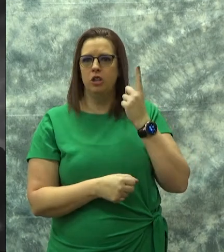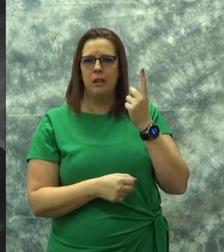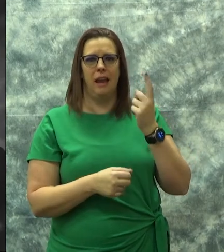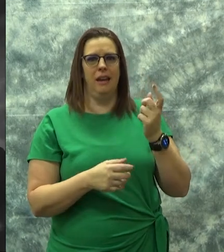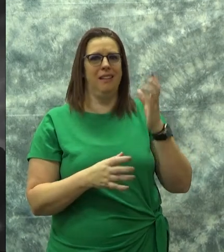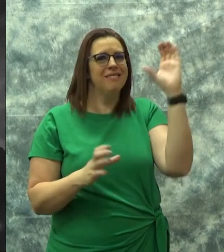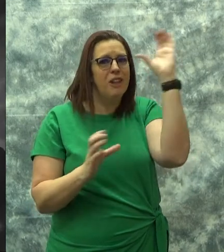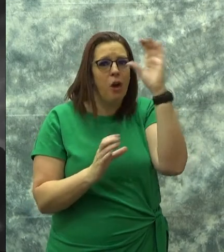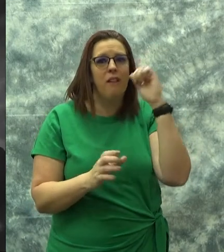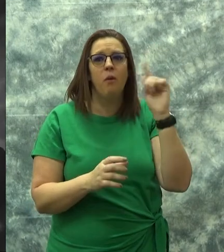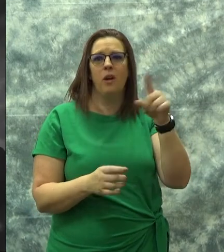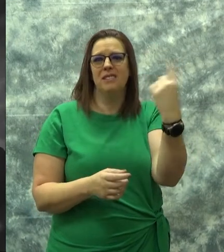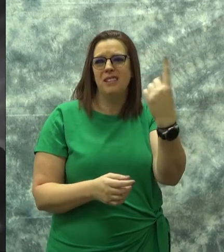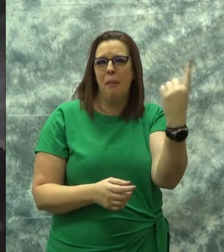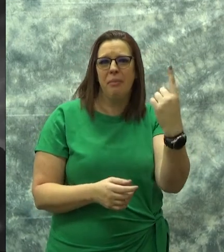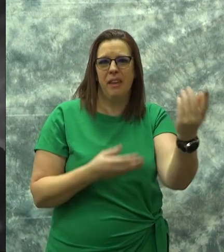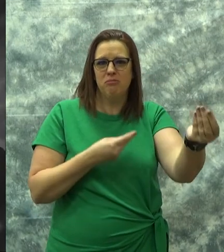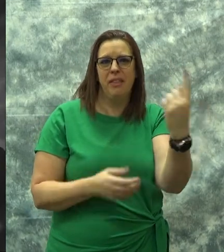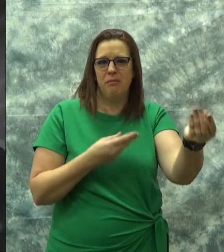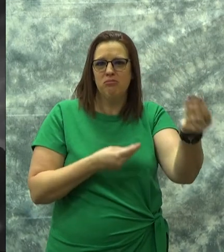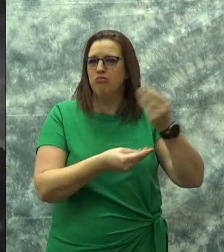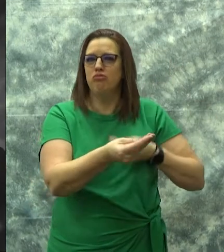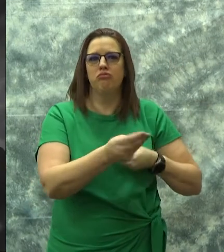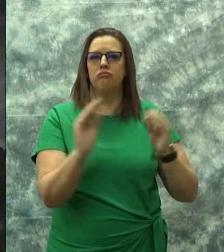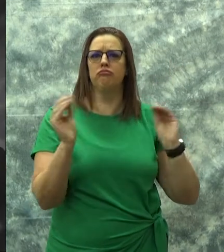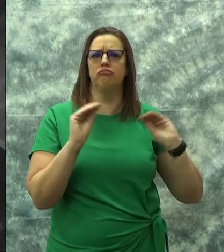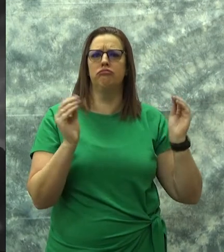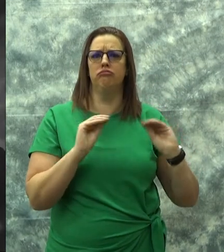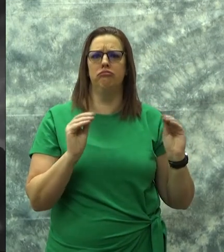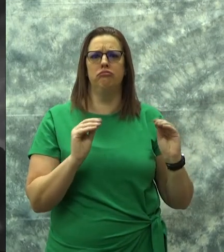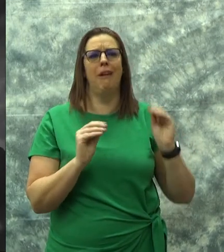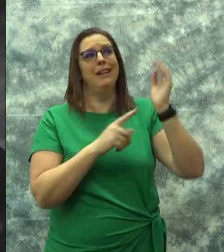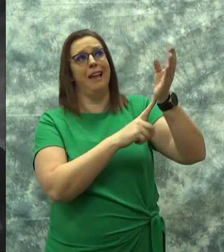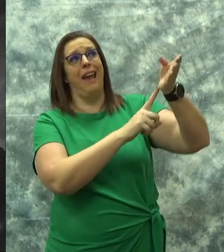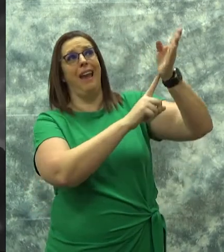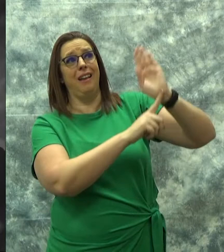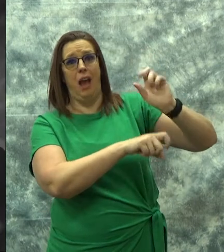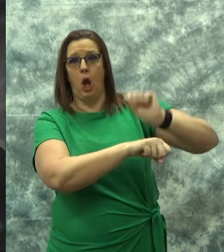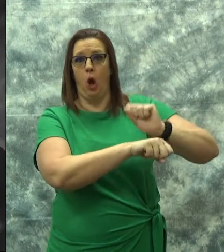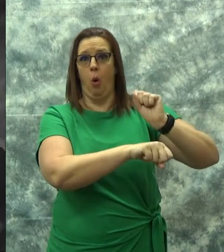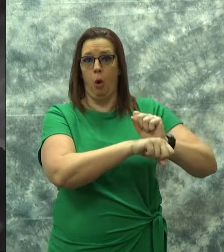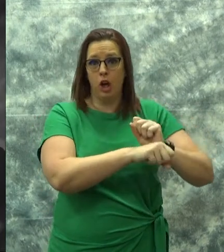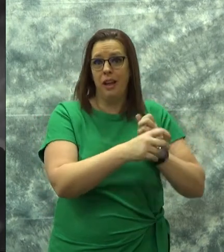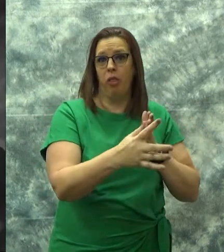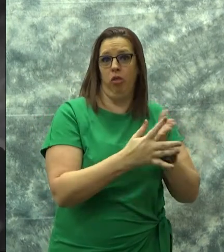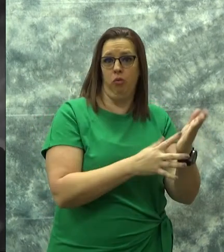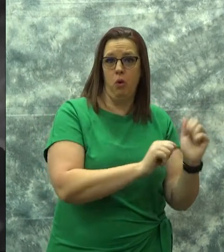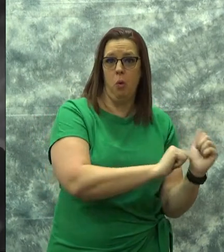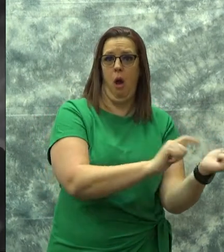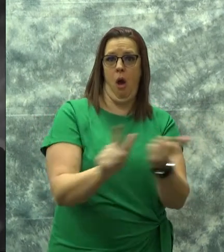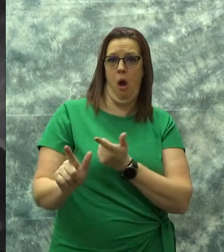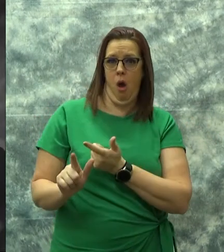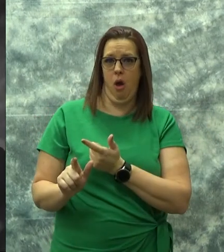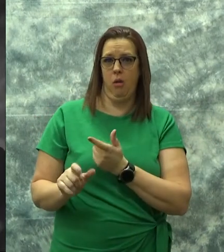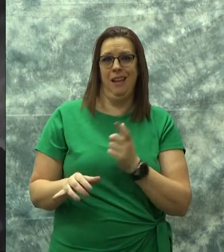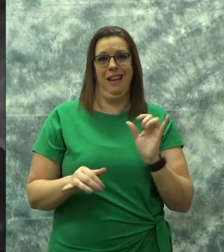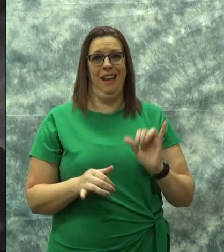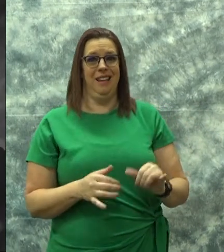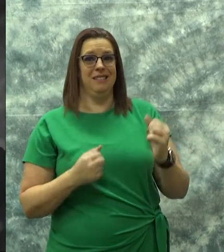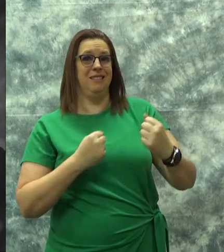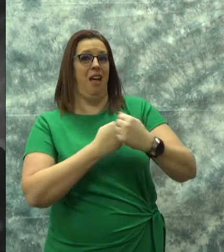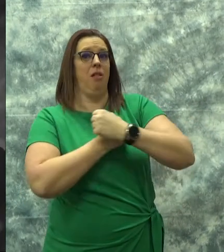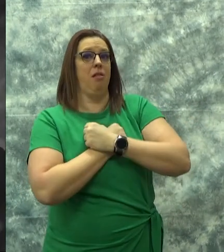return. It is the love of God working in the lives of all. This is the love that may well be